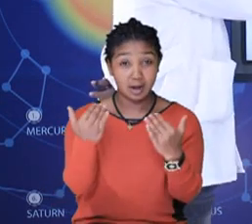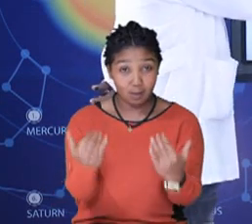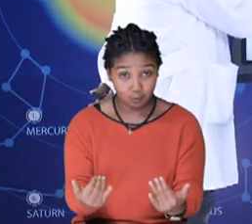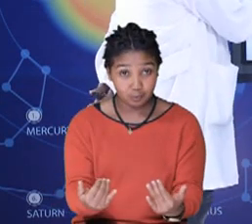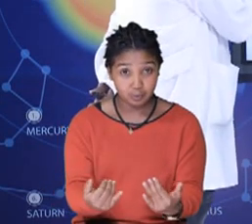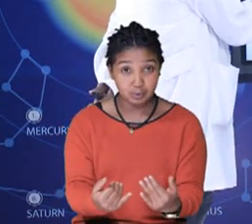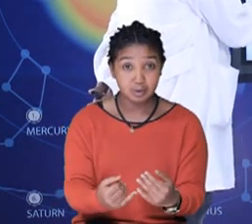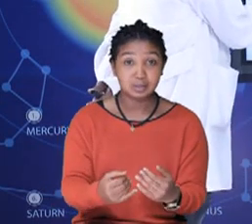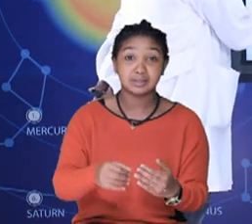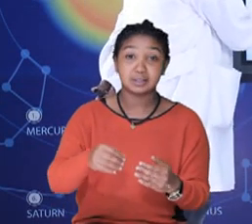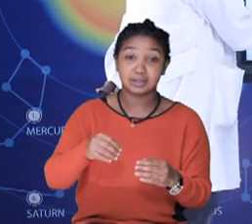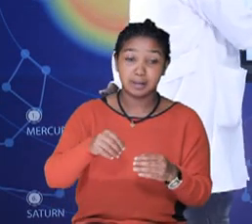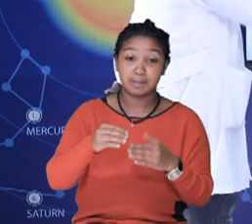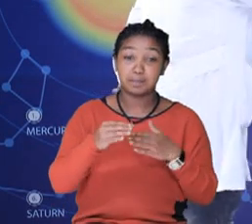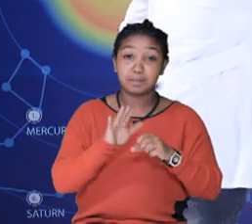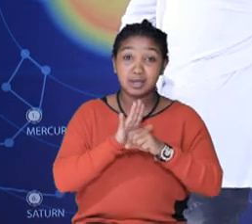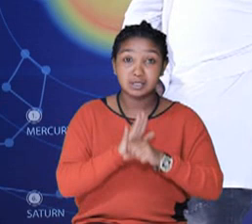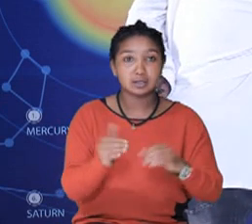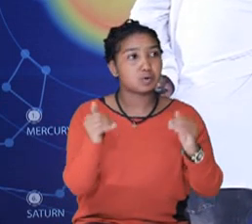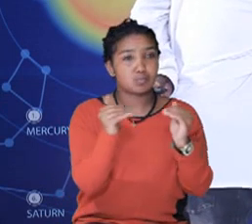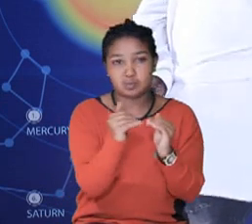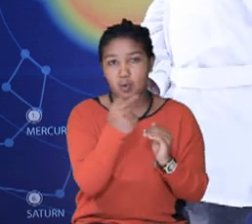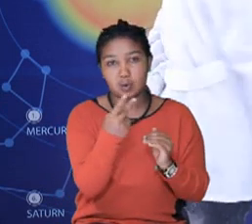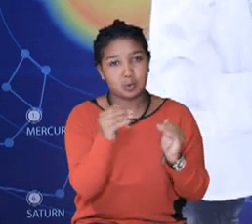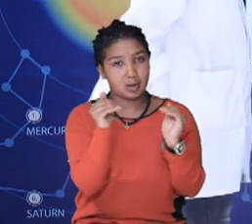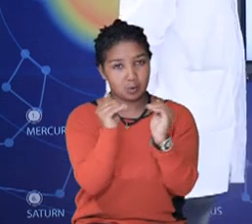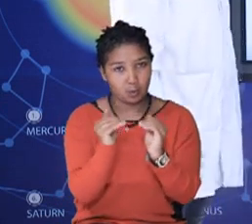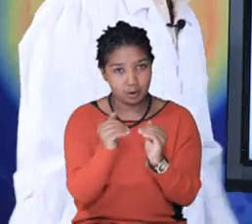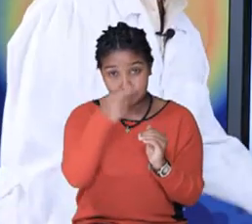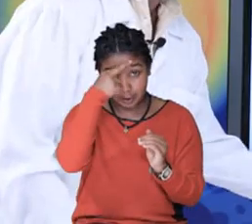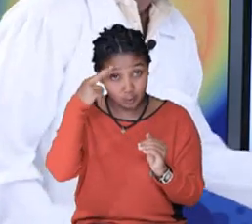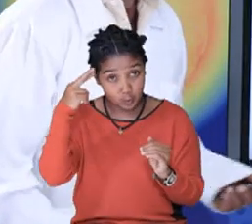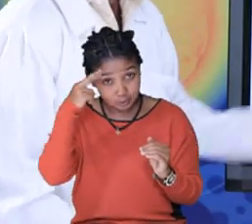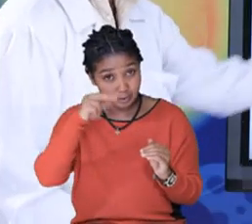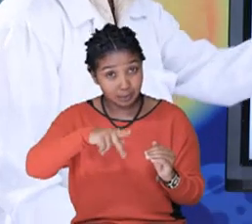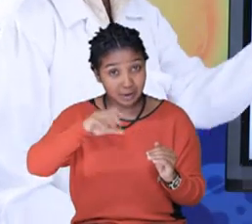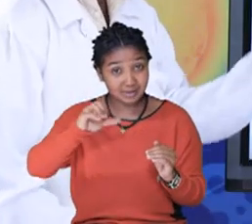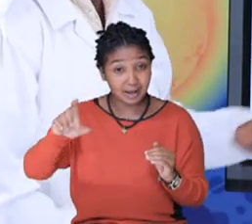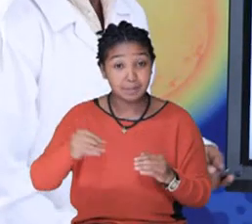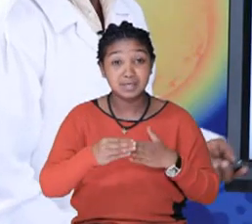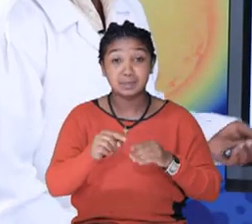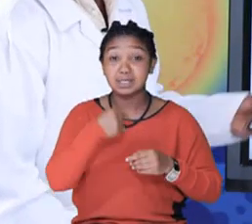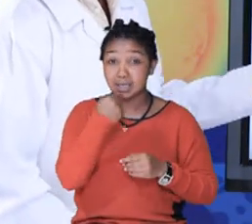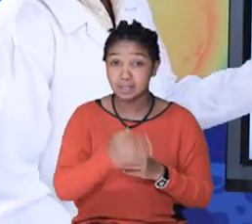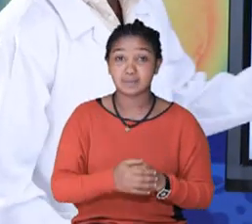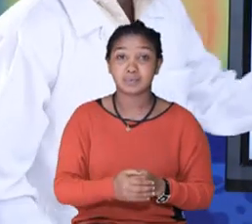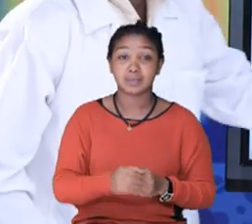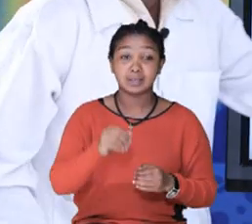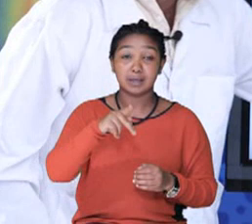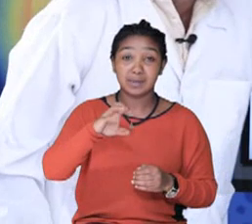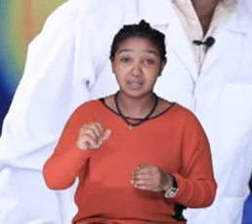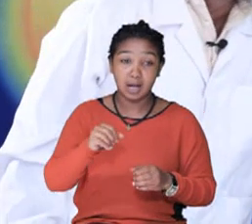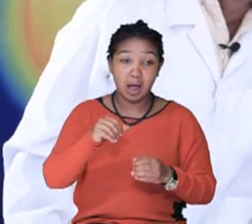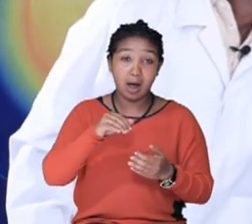Now, the pressure at this point is equal to the pressure at this point, because Pascal principle says that the